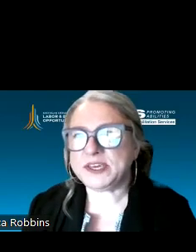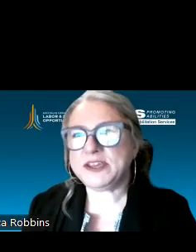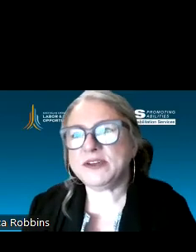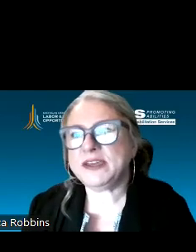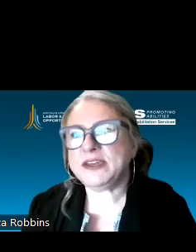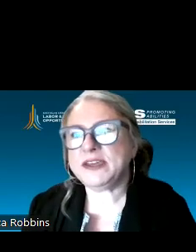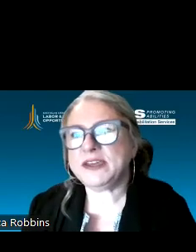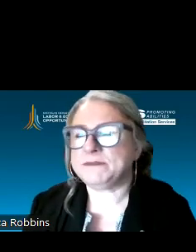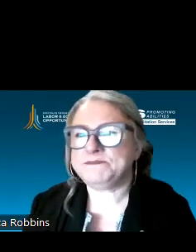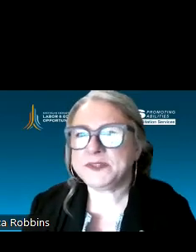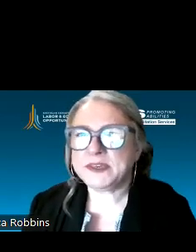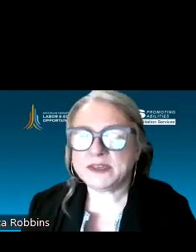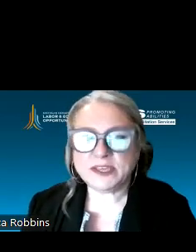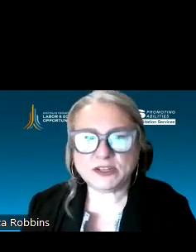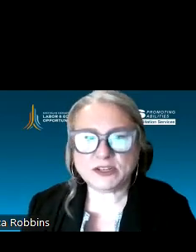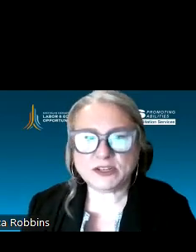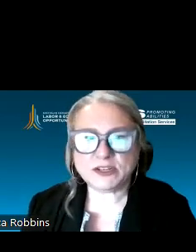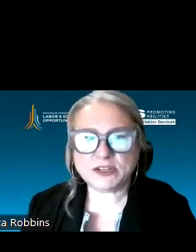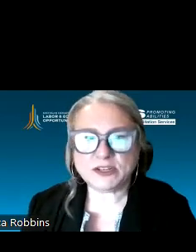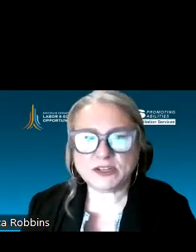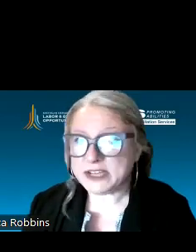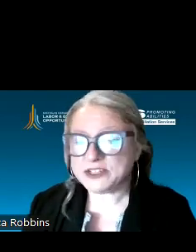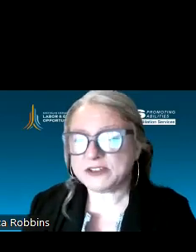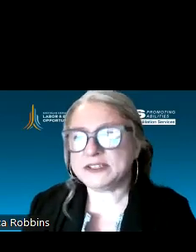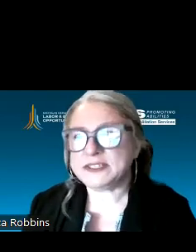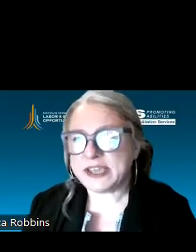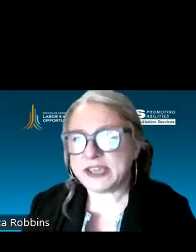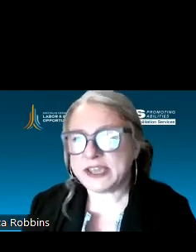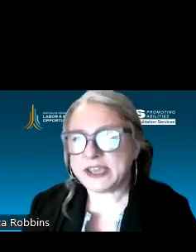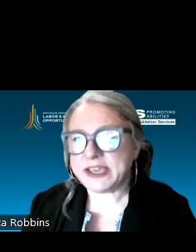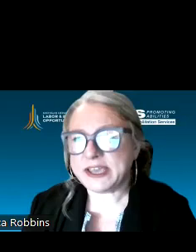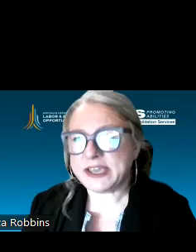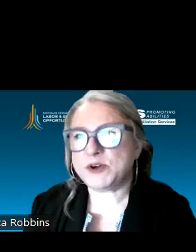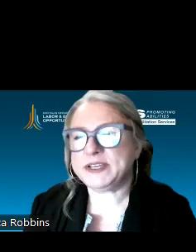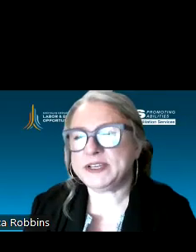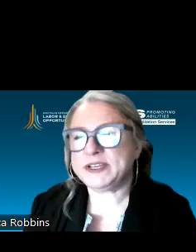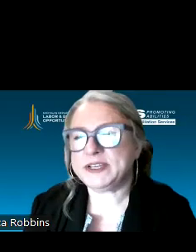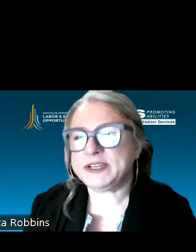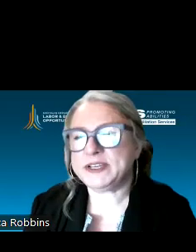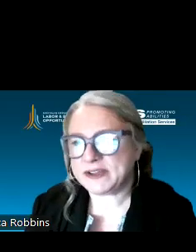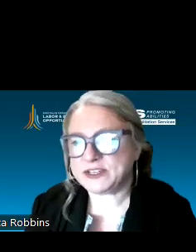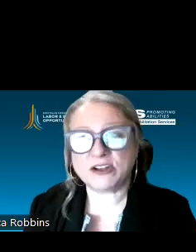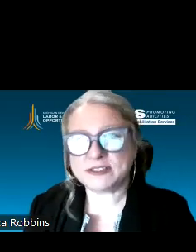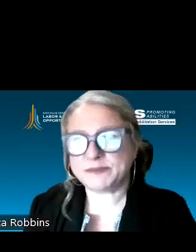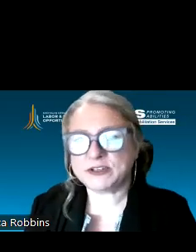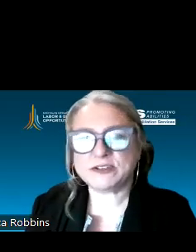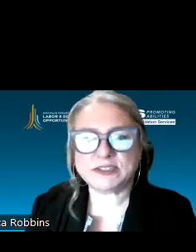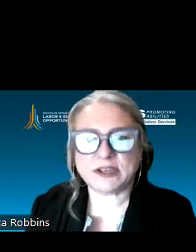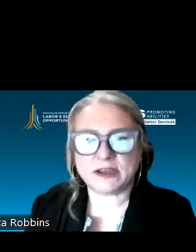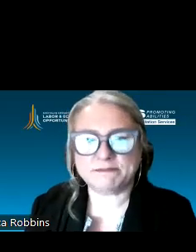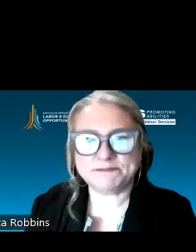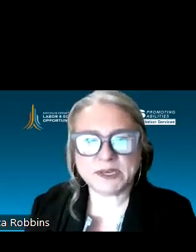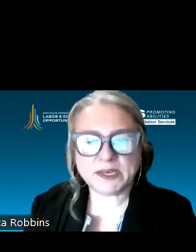with the hearing, some of the physiological and psychological components that impact our